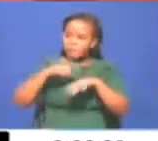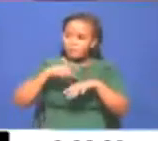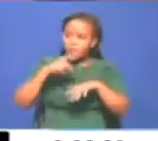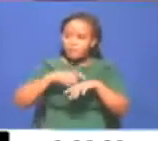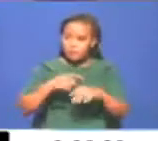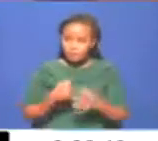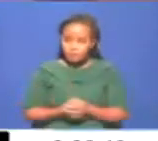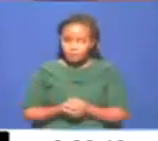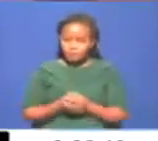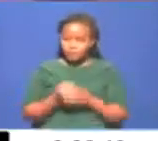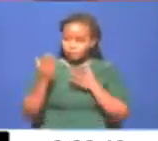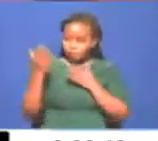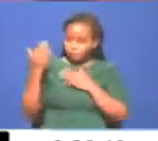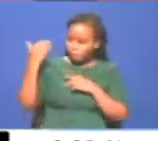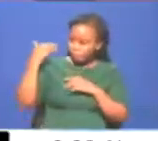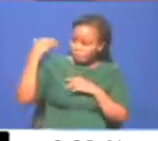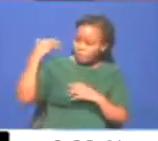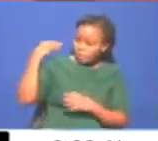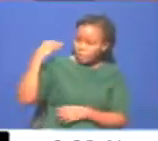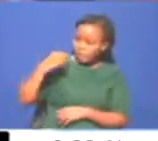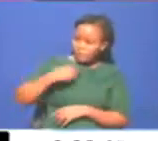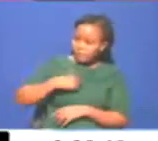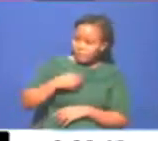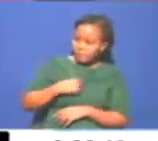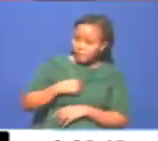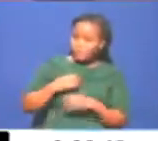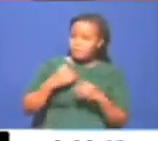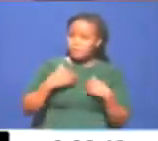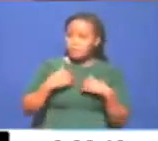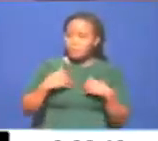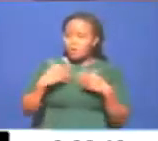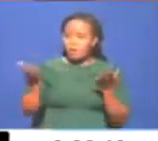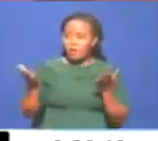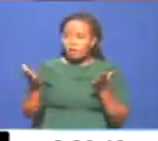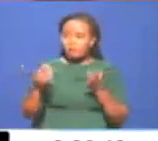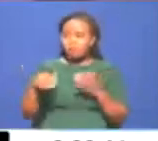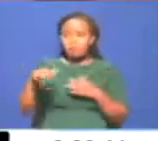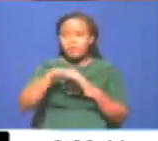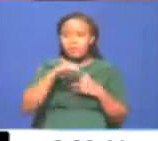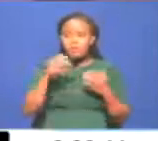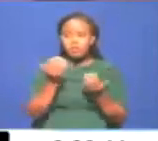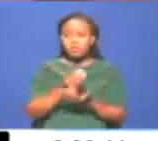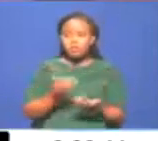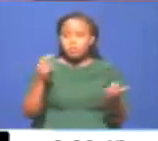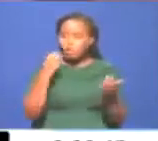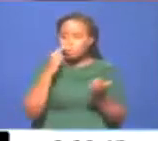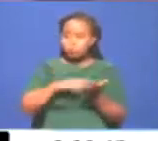me here, is a Gravitron, which is a very unique